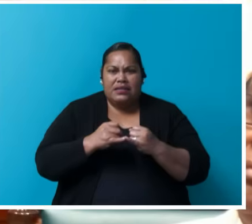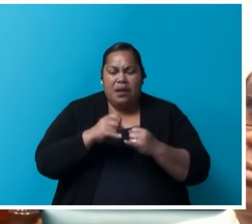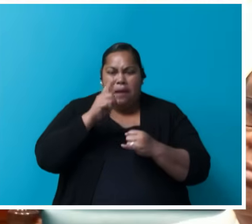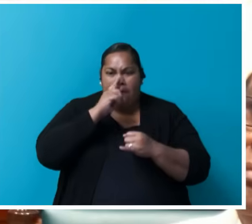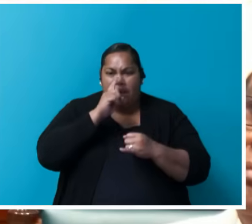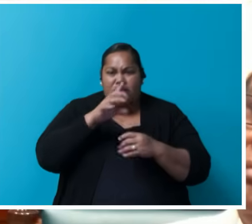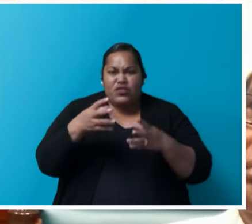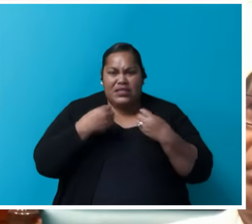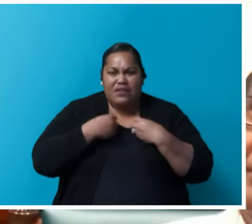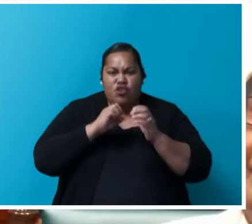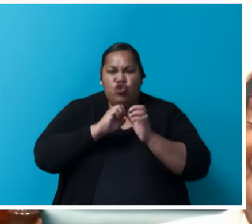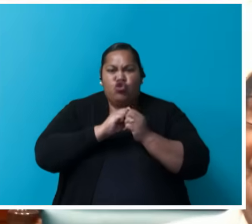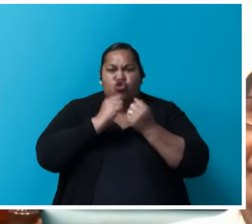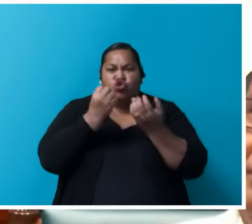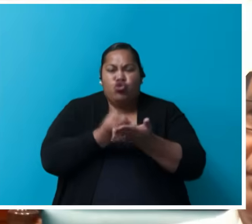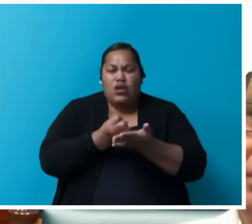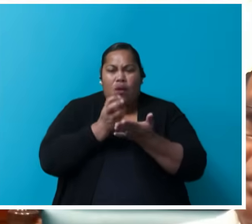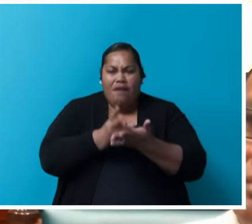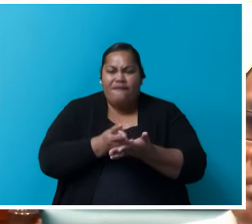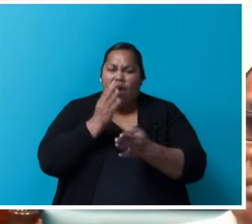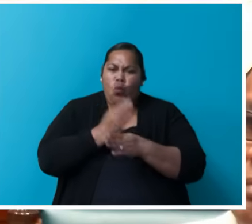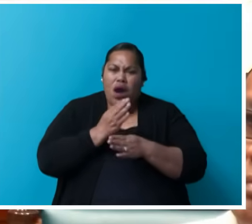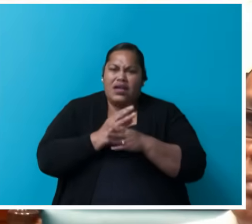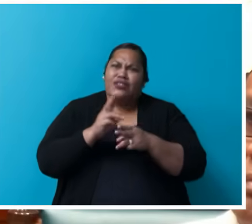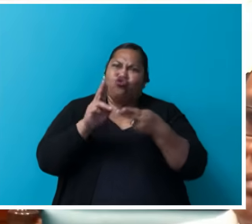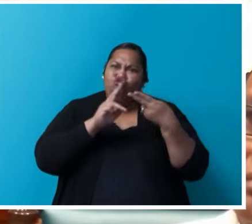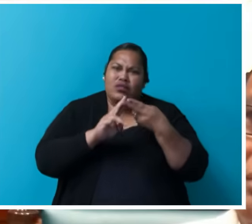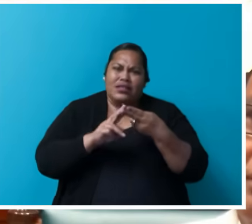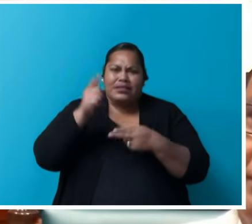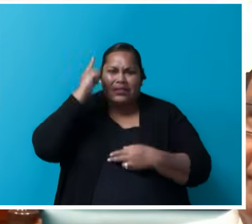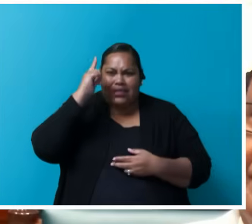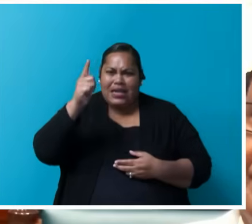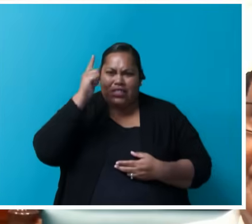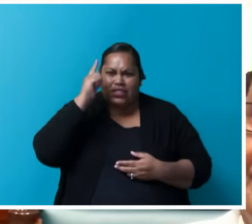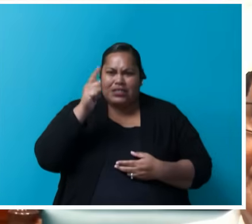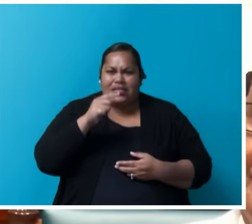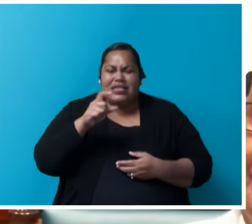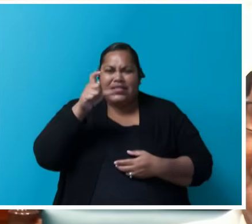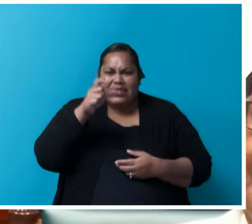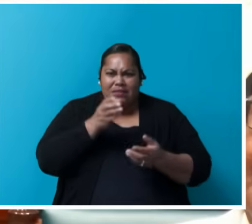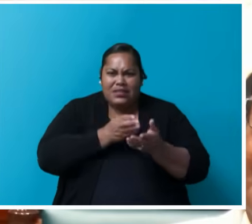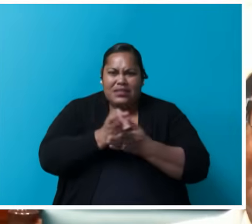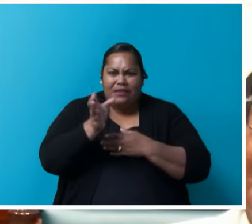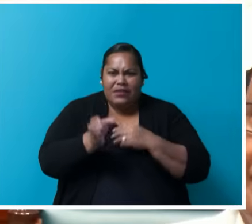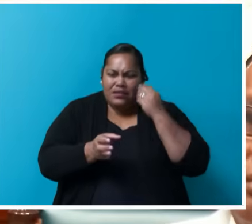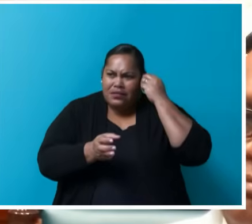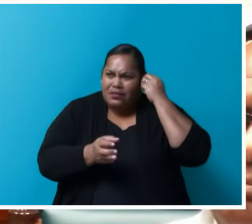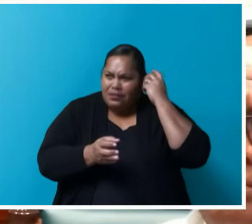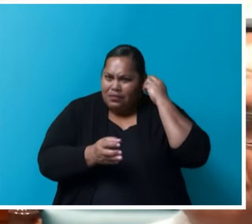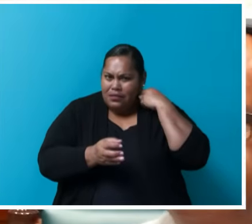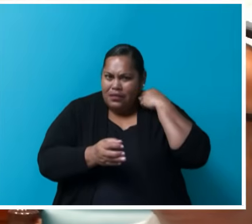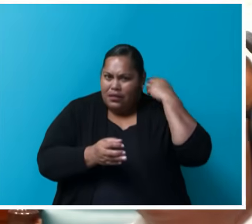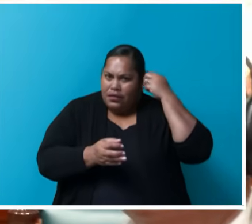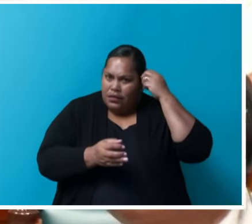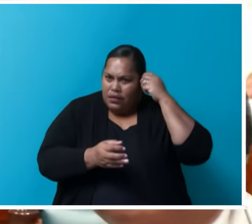welfare, workers, unions, teachers, civil servants. Every